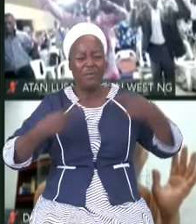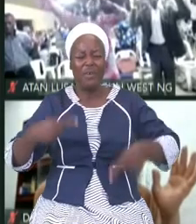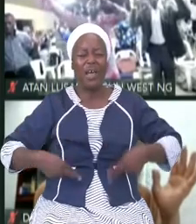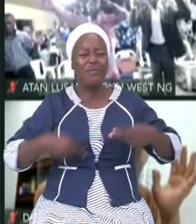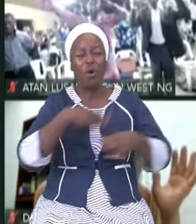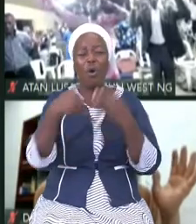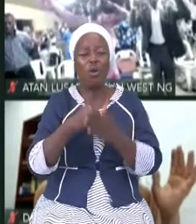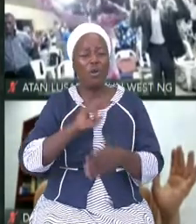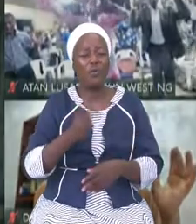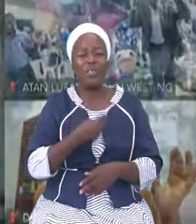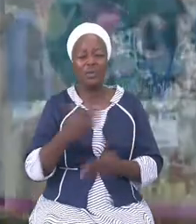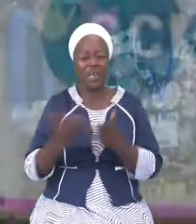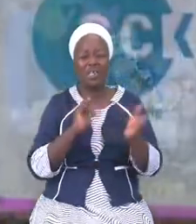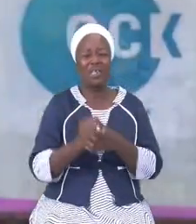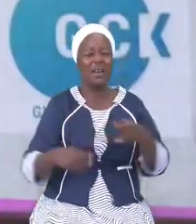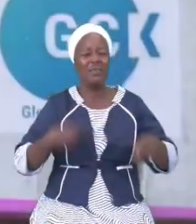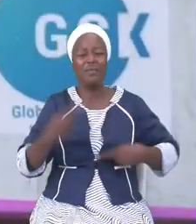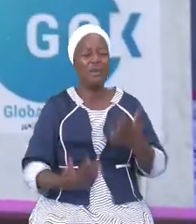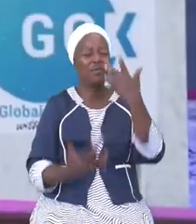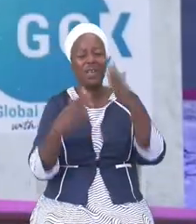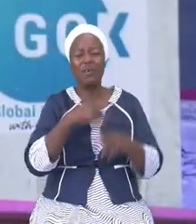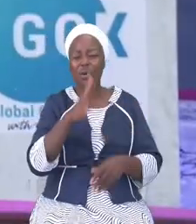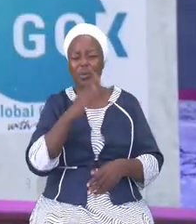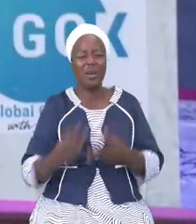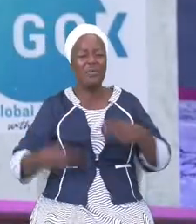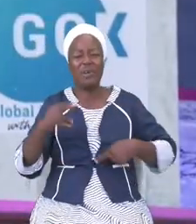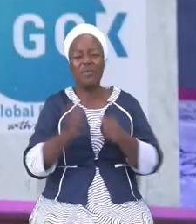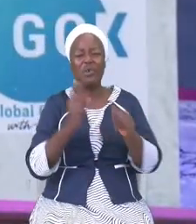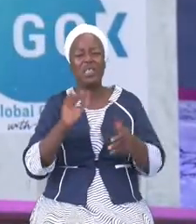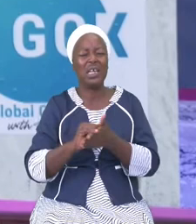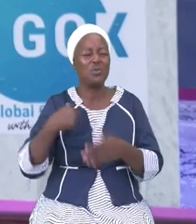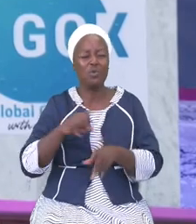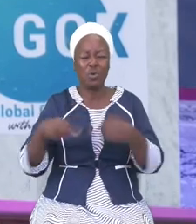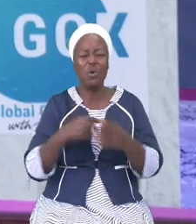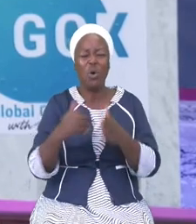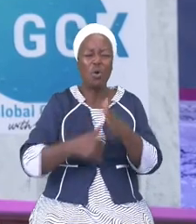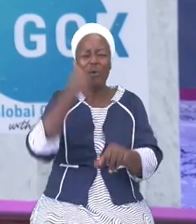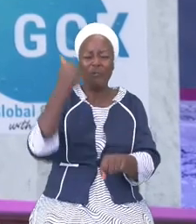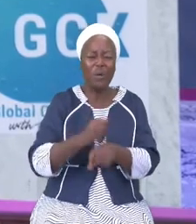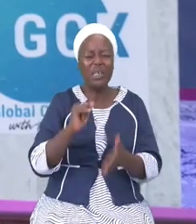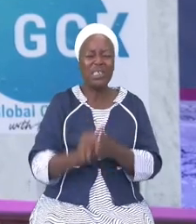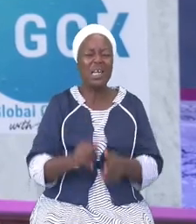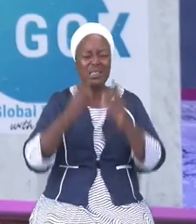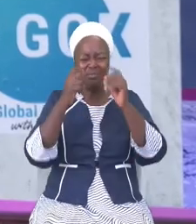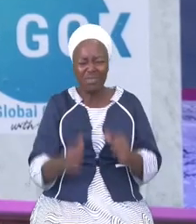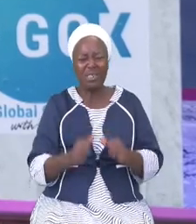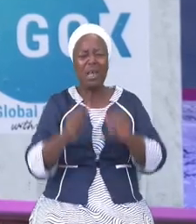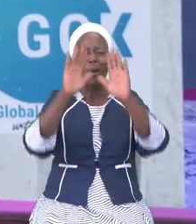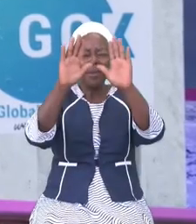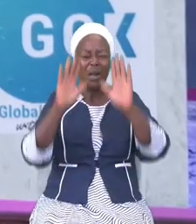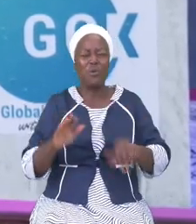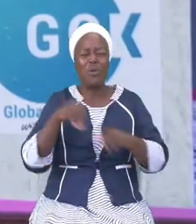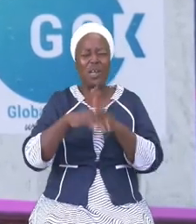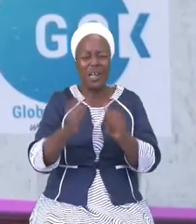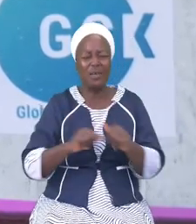revival everywhere we go. Amen. Confirm that spontaneous, spectacular miracle in every